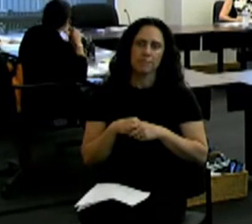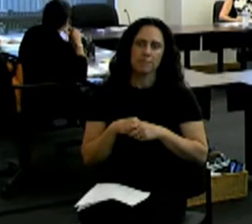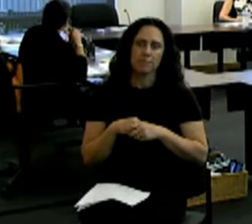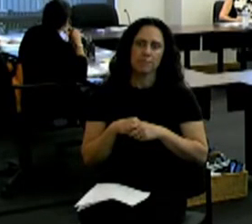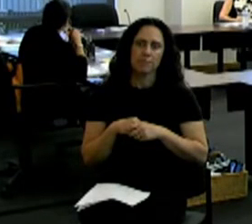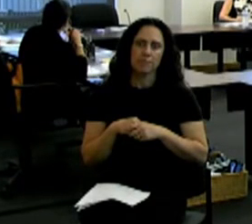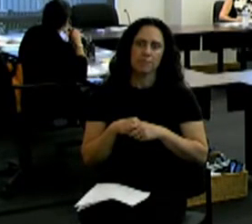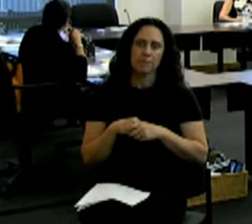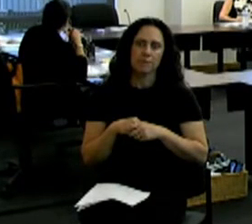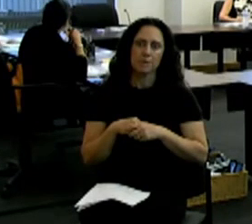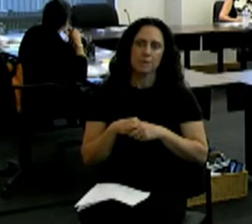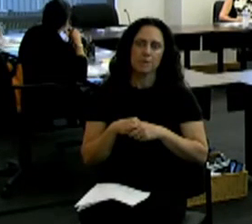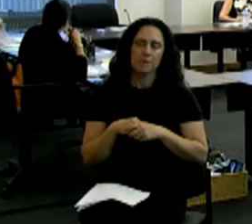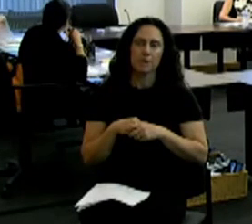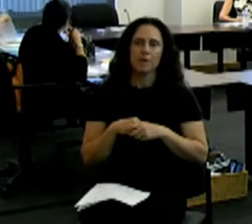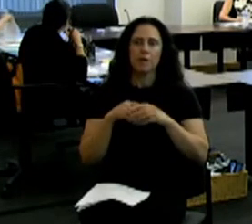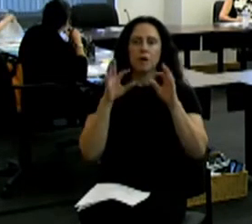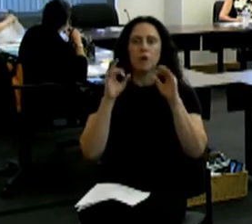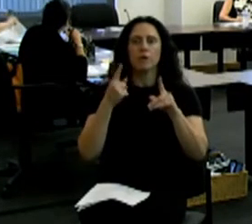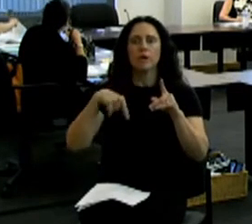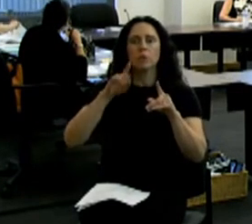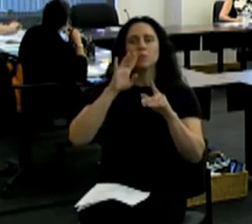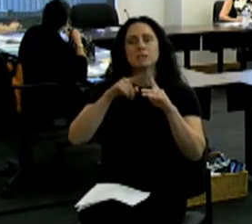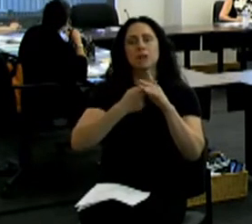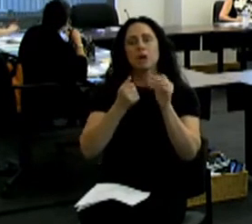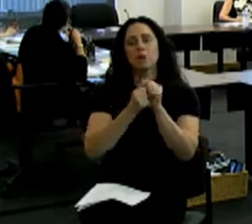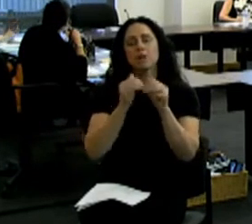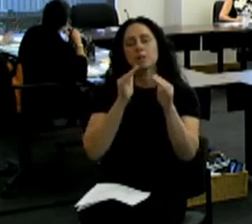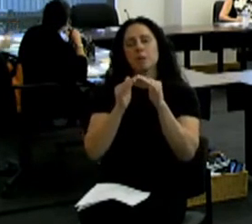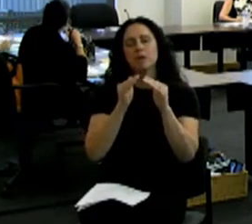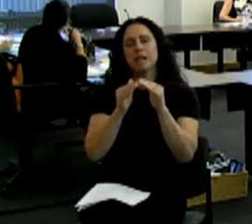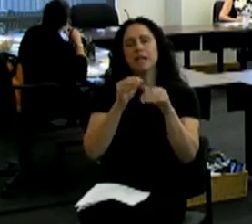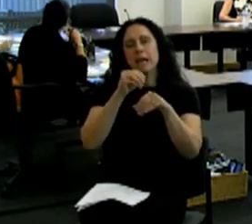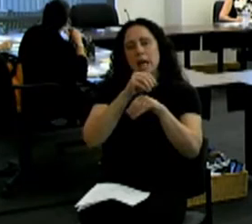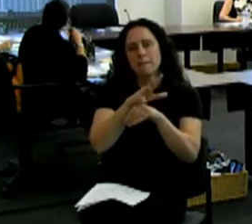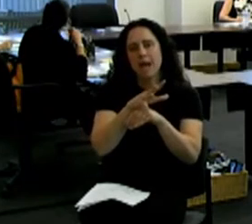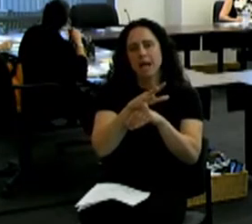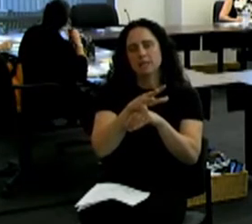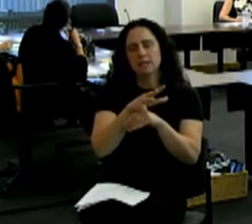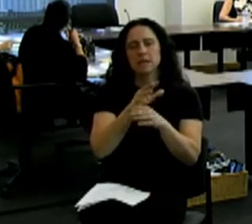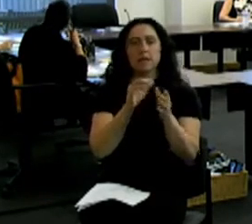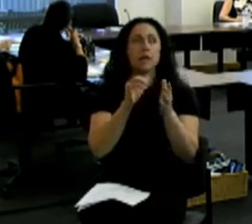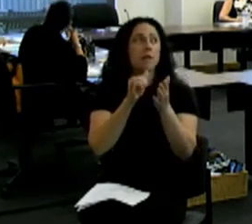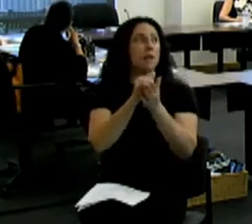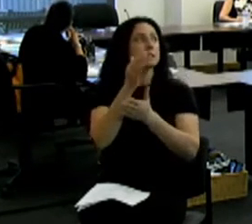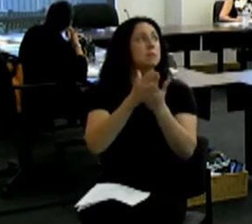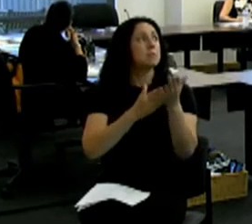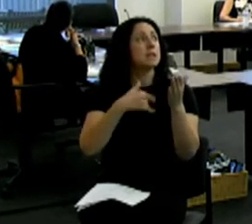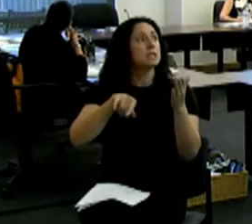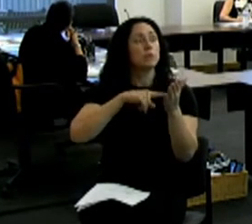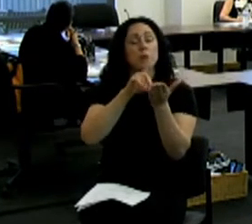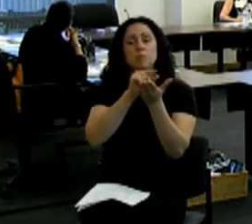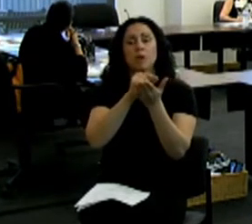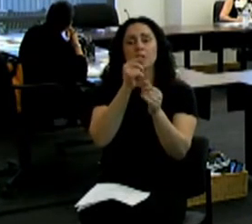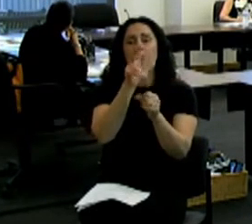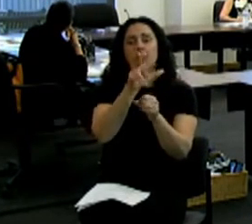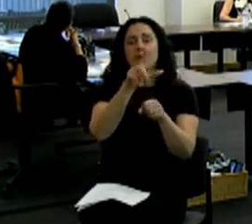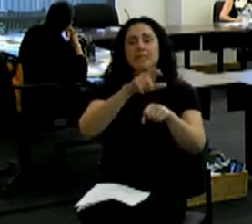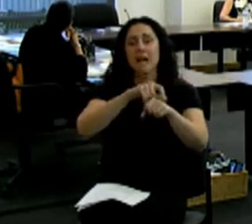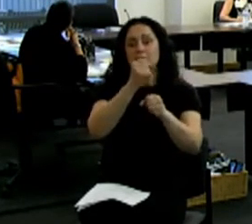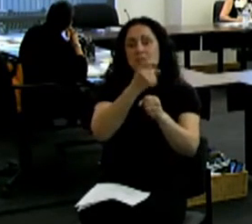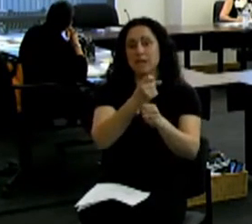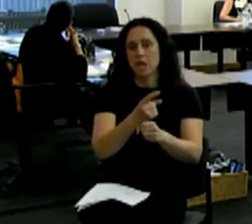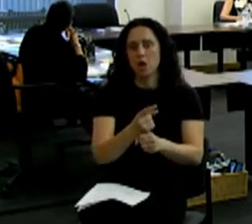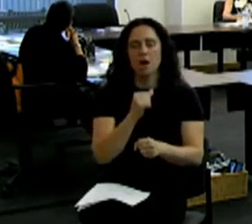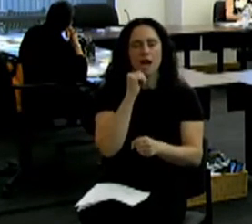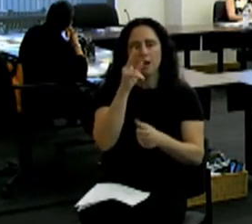Okay. So we'll kick off with community impact. This is a piece that we print 3 times a year, and I